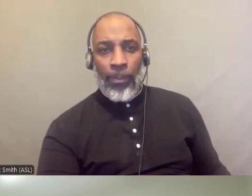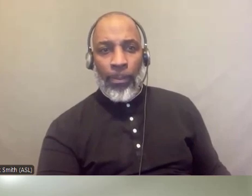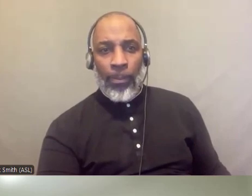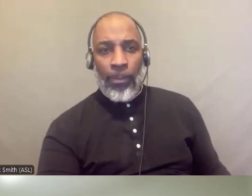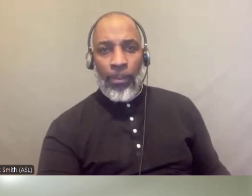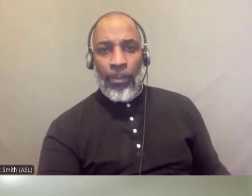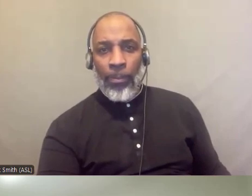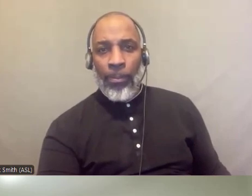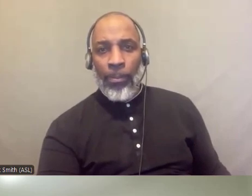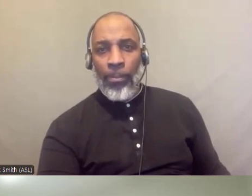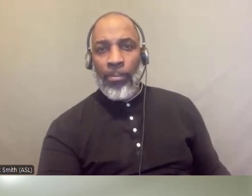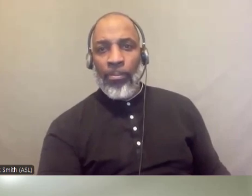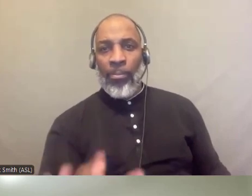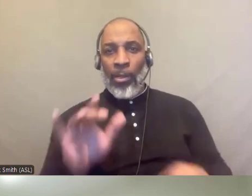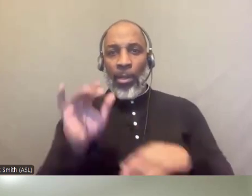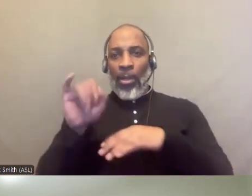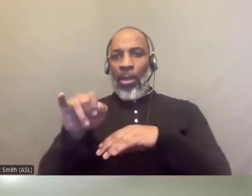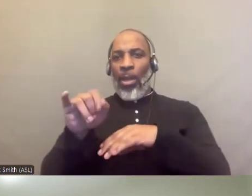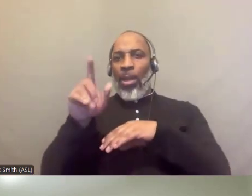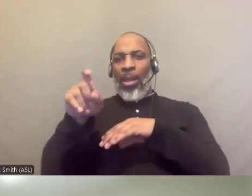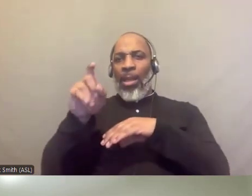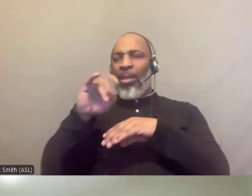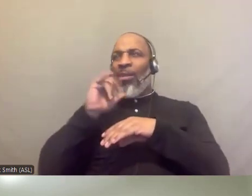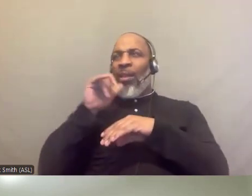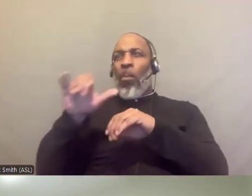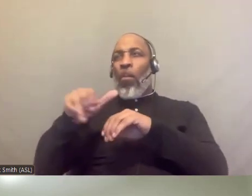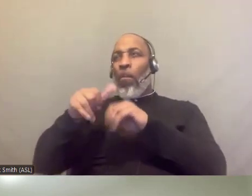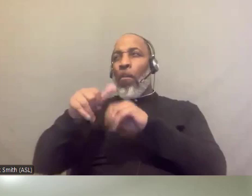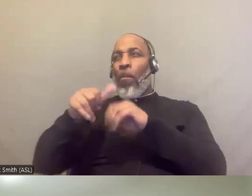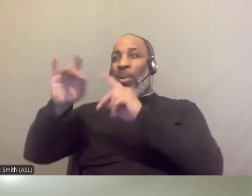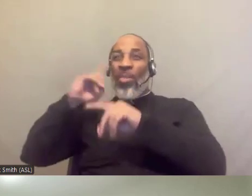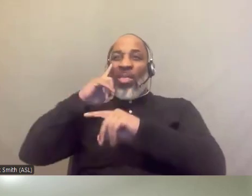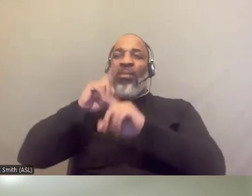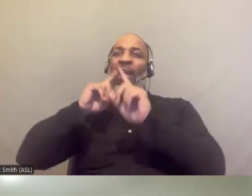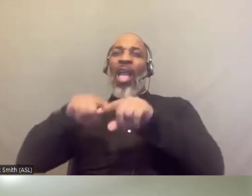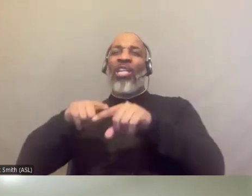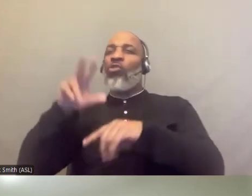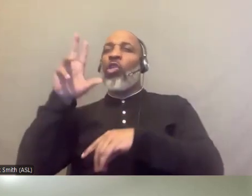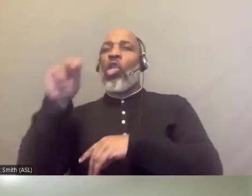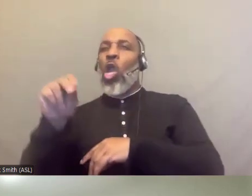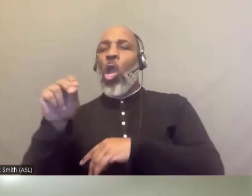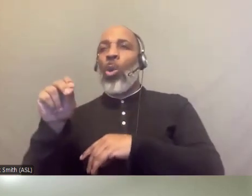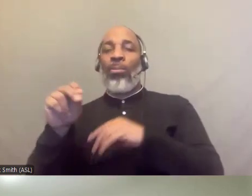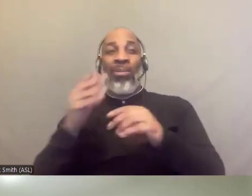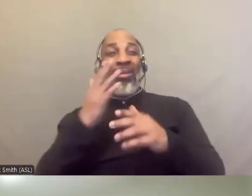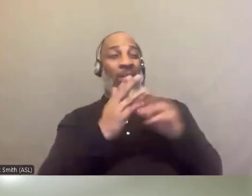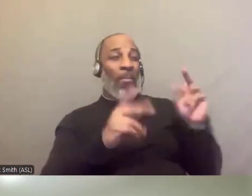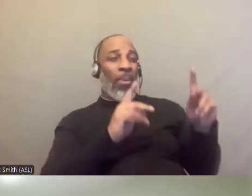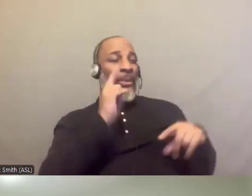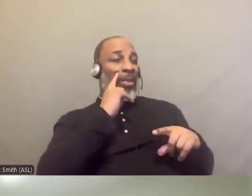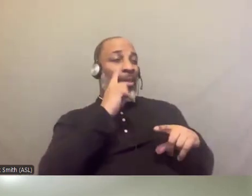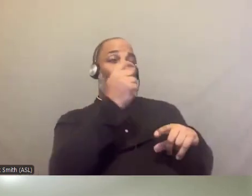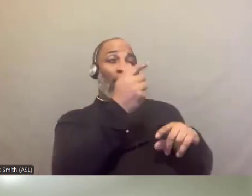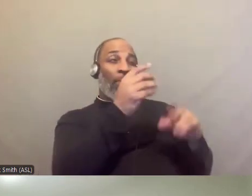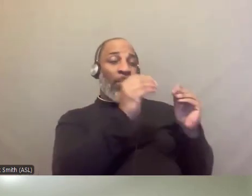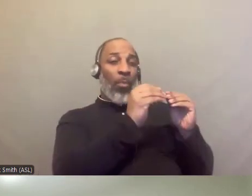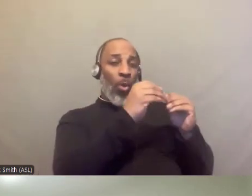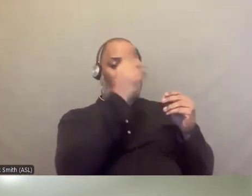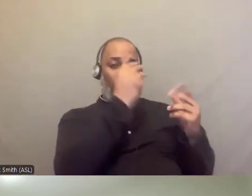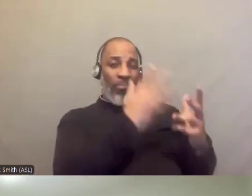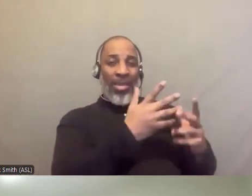Pretty overwhelmingly, folks think that the answer is no. There are a few that think that we might need some more information